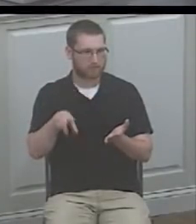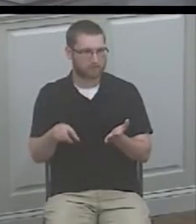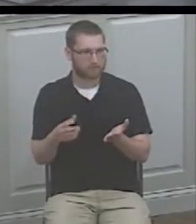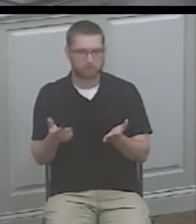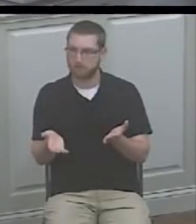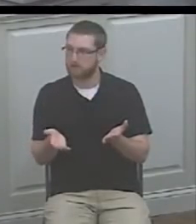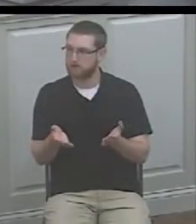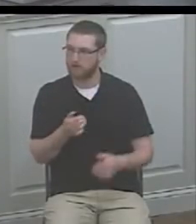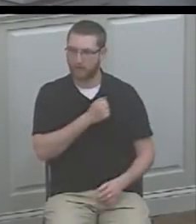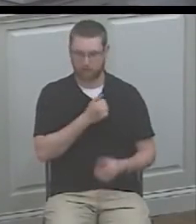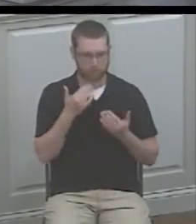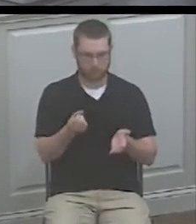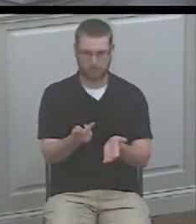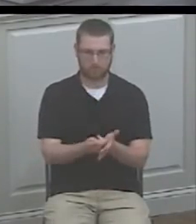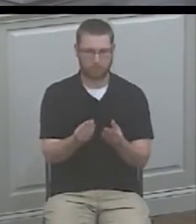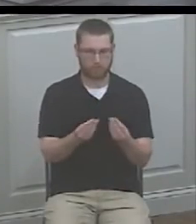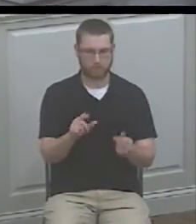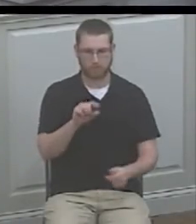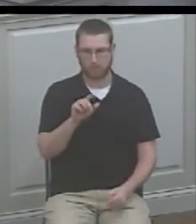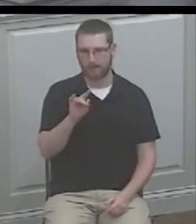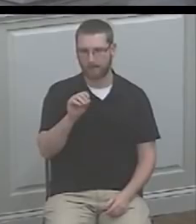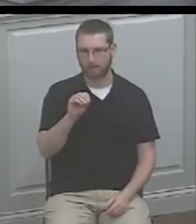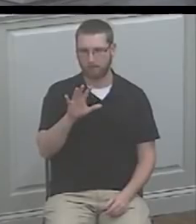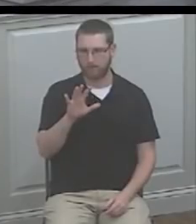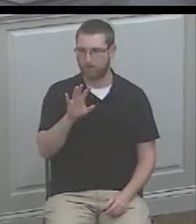I'll offer a motion to approve Resolution